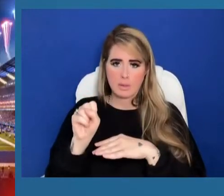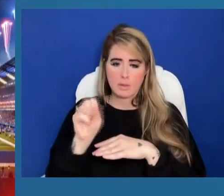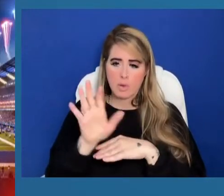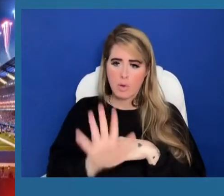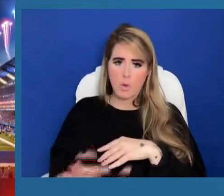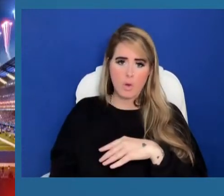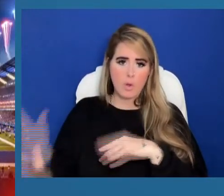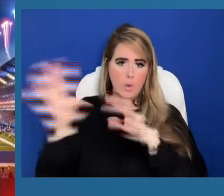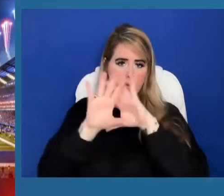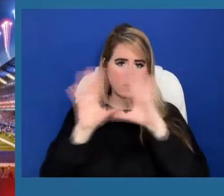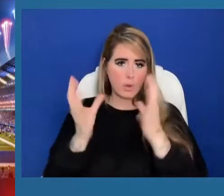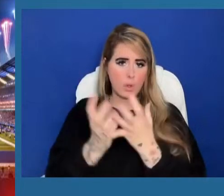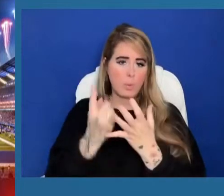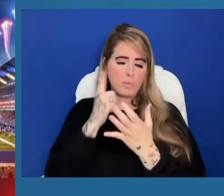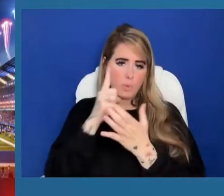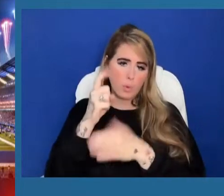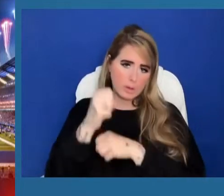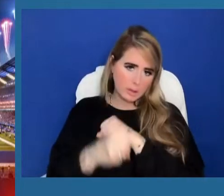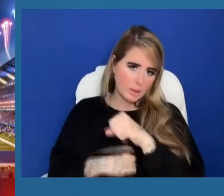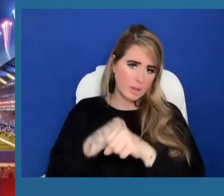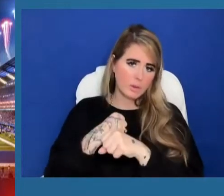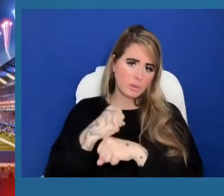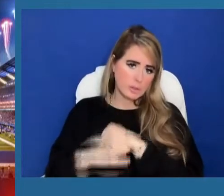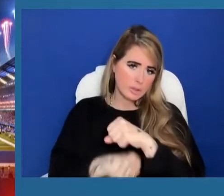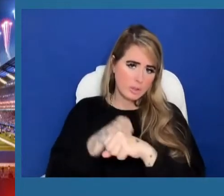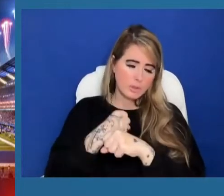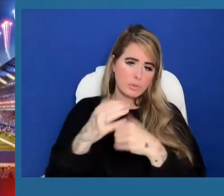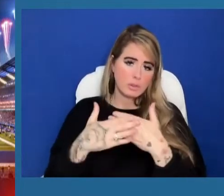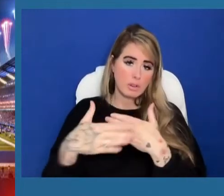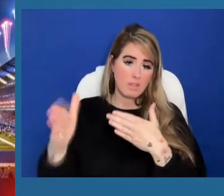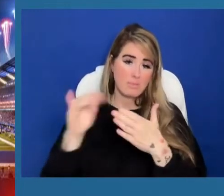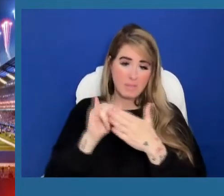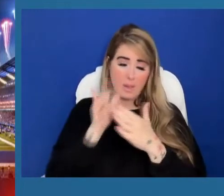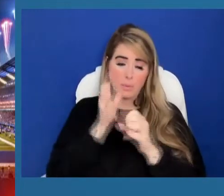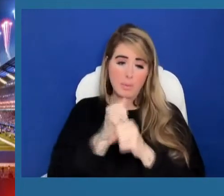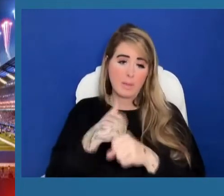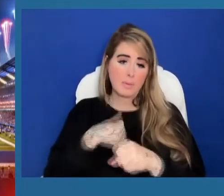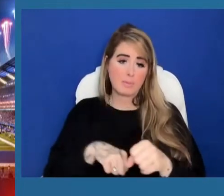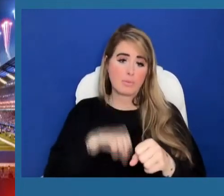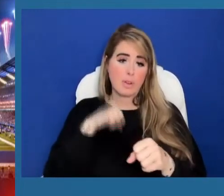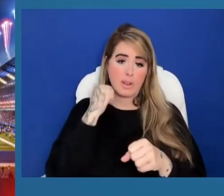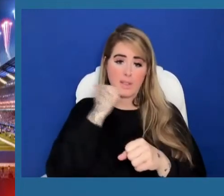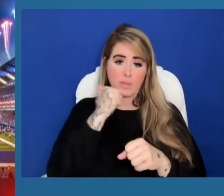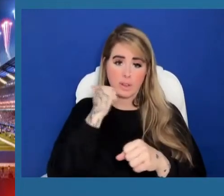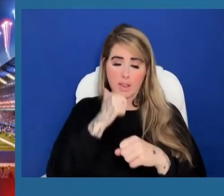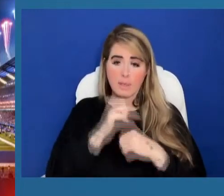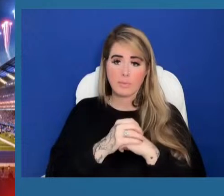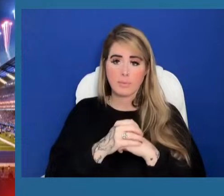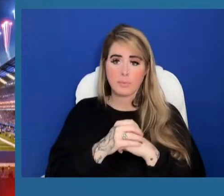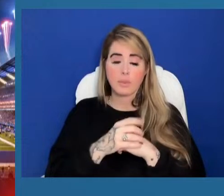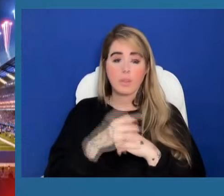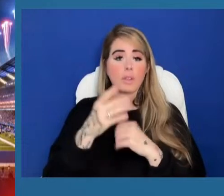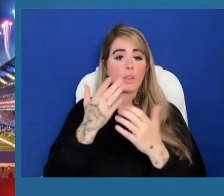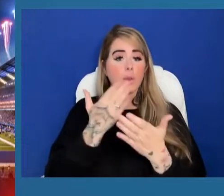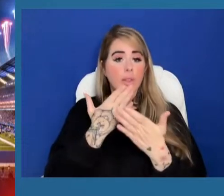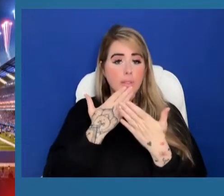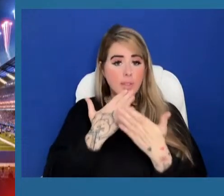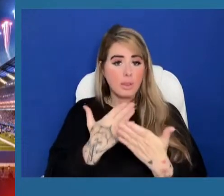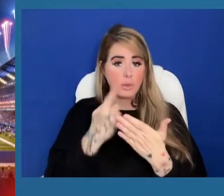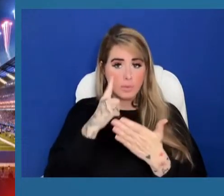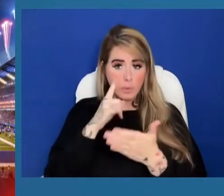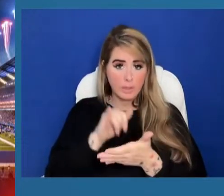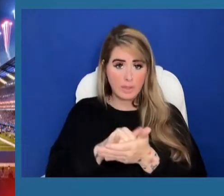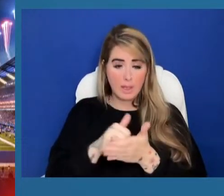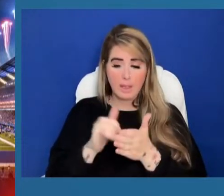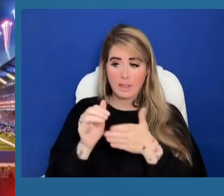globe for decades to come. And that is going to make me proud every day I see it. And so thank you for that